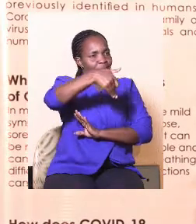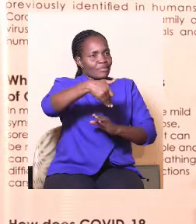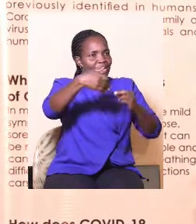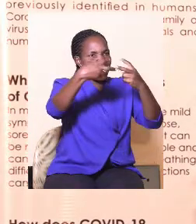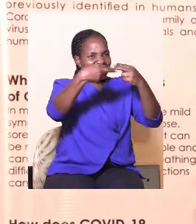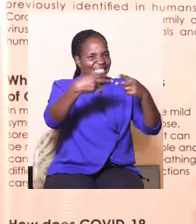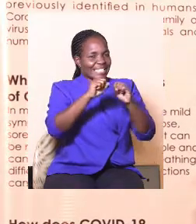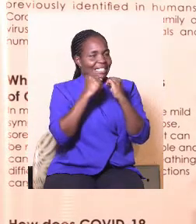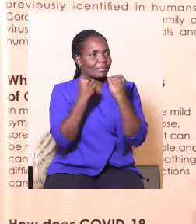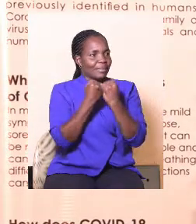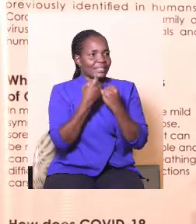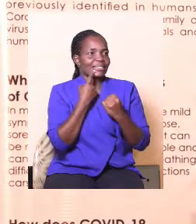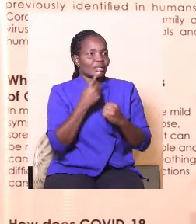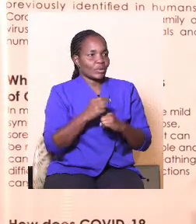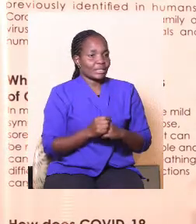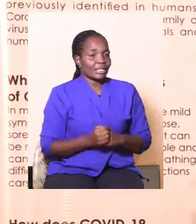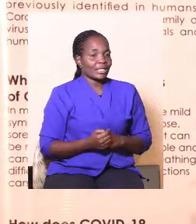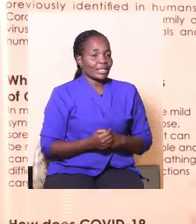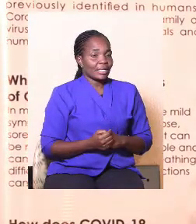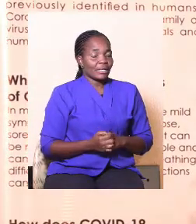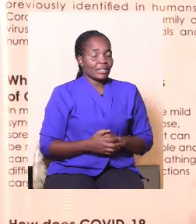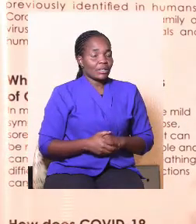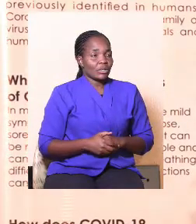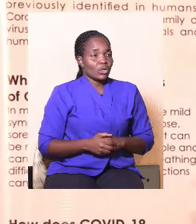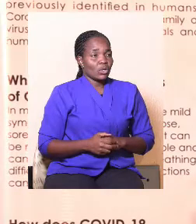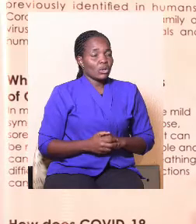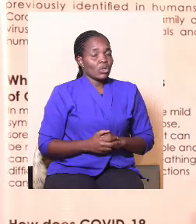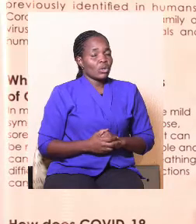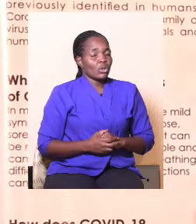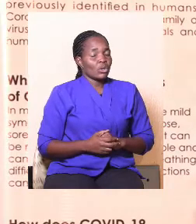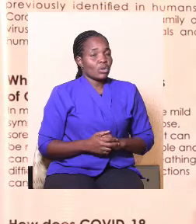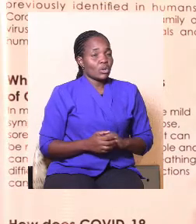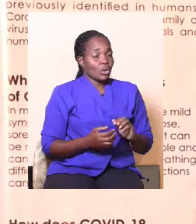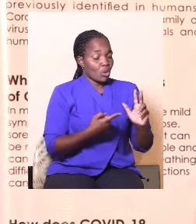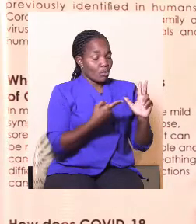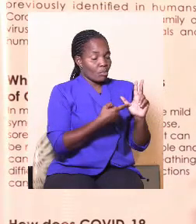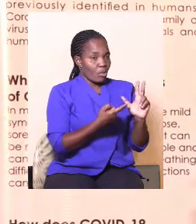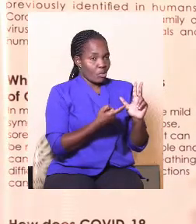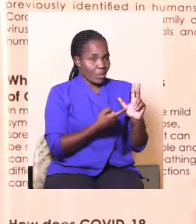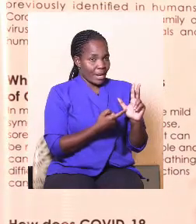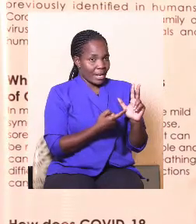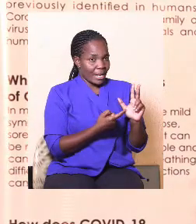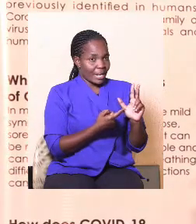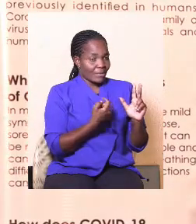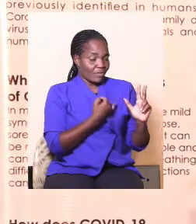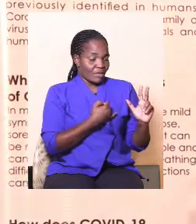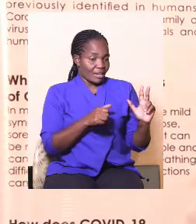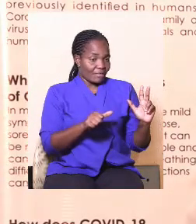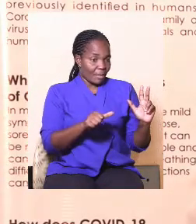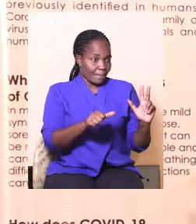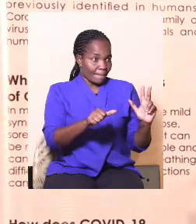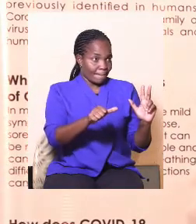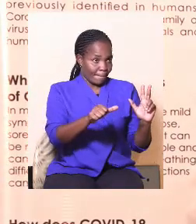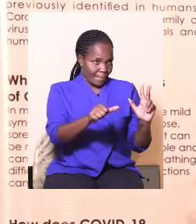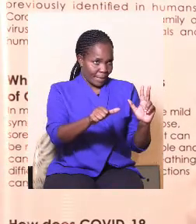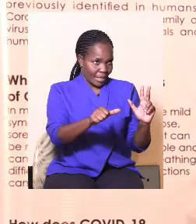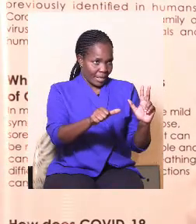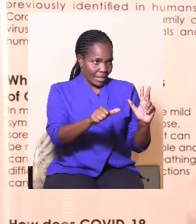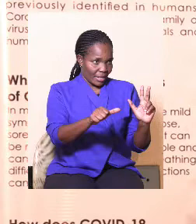that for a person to be able to have some kind of livelihoods, minimum livelihoods that the person